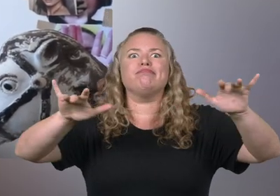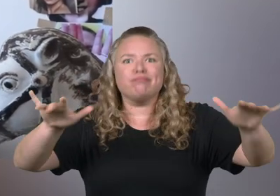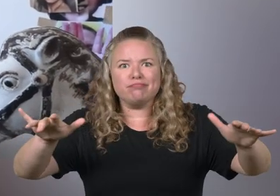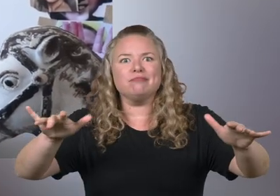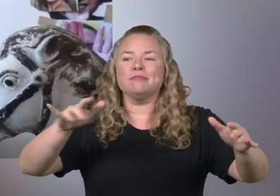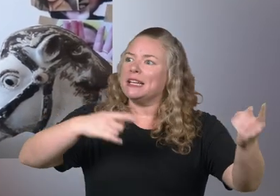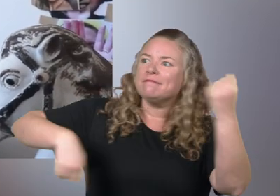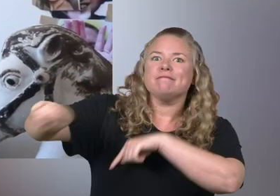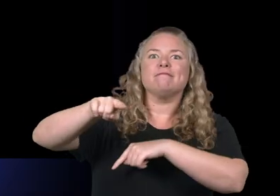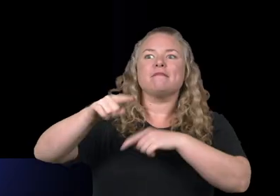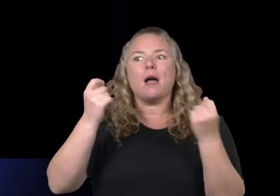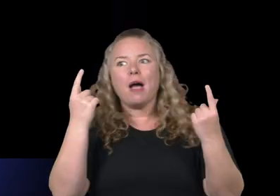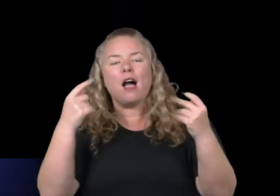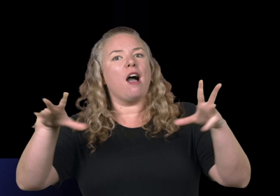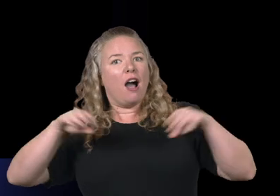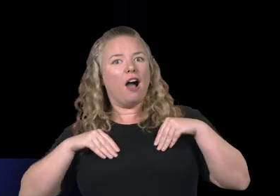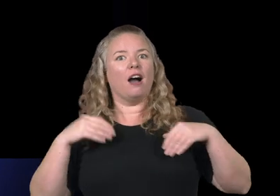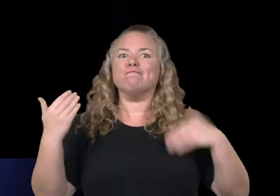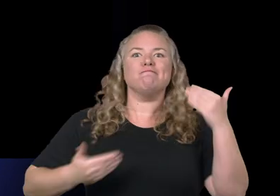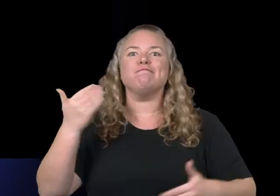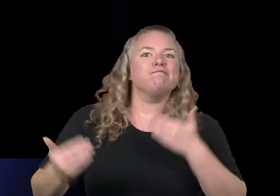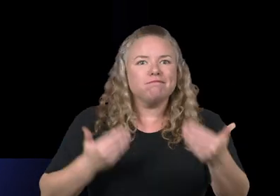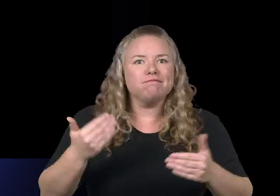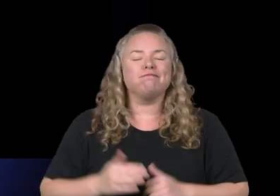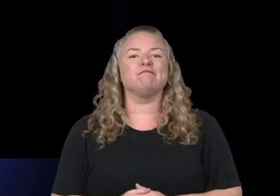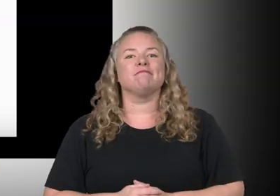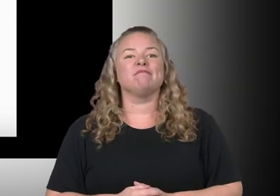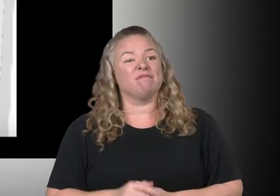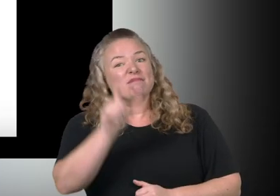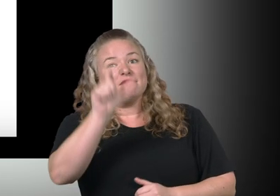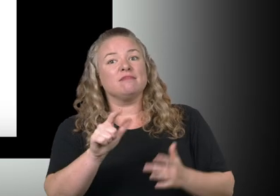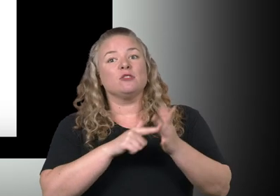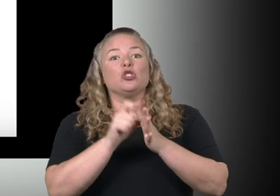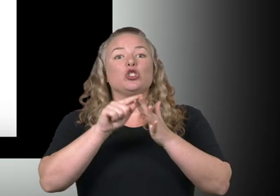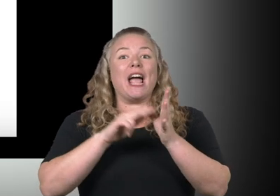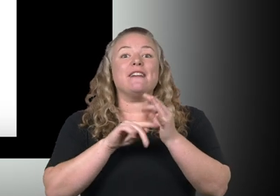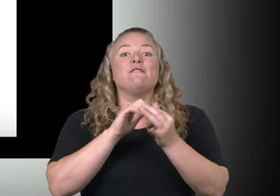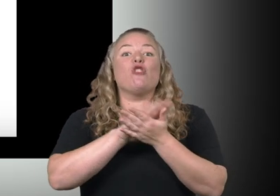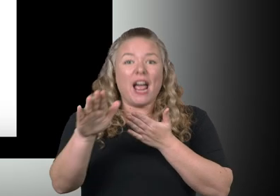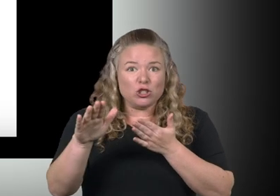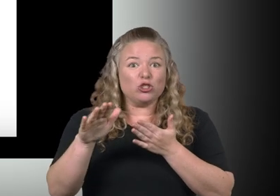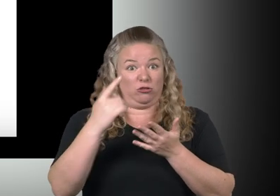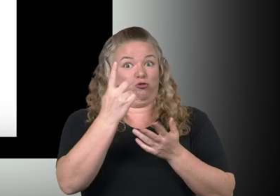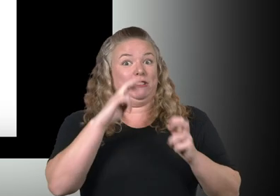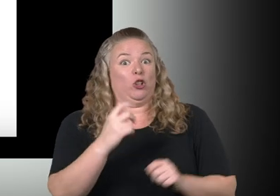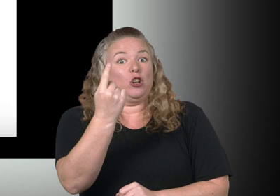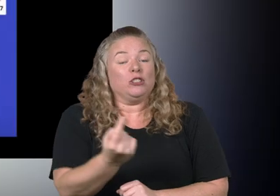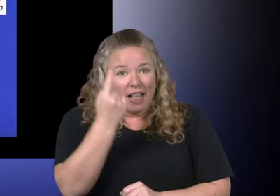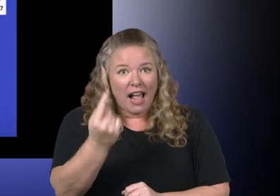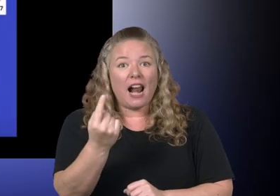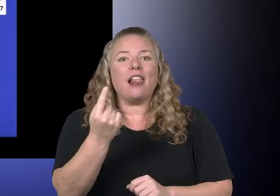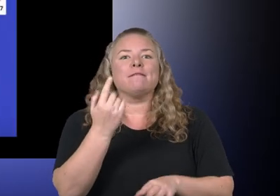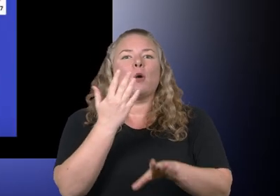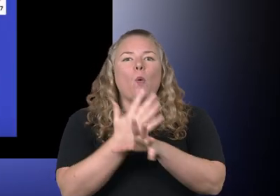other categories of people. You now have people like Jade French, who's